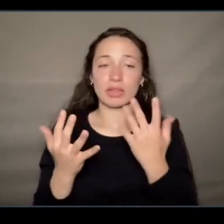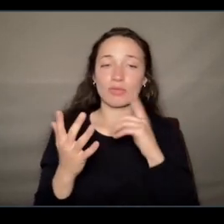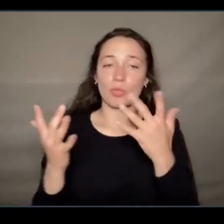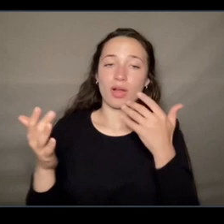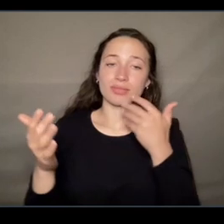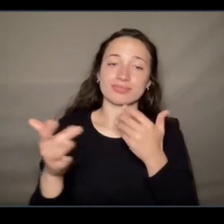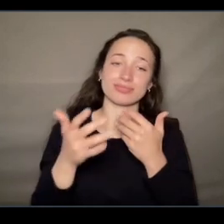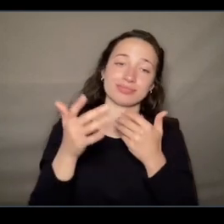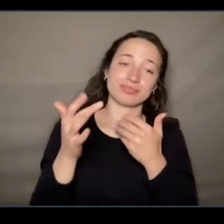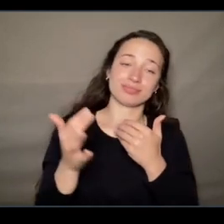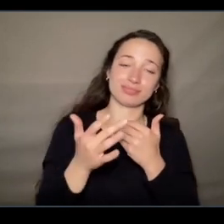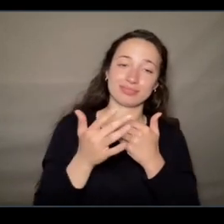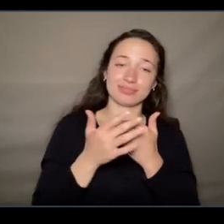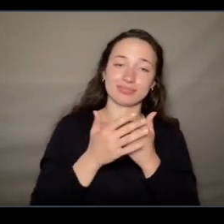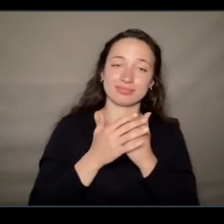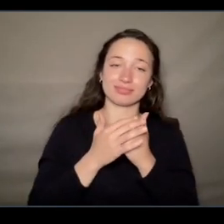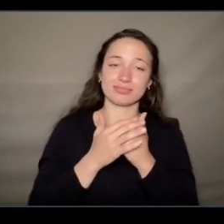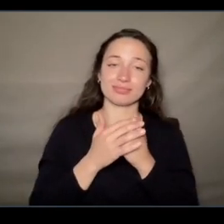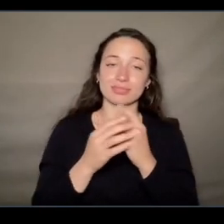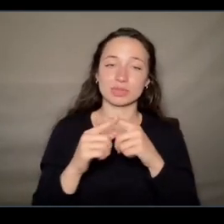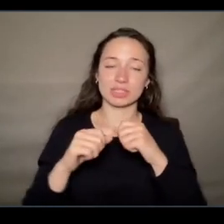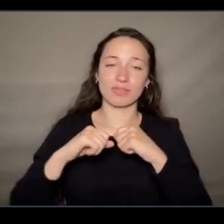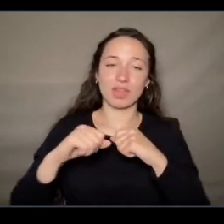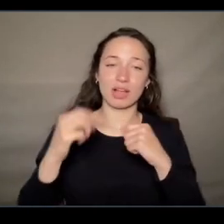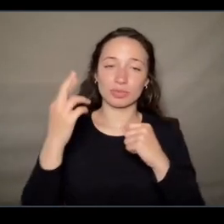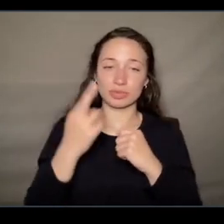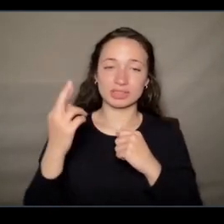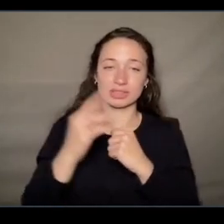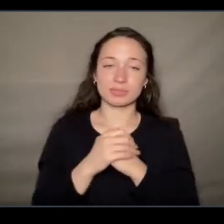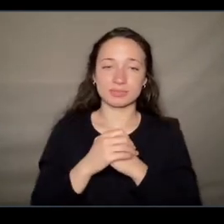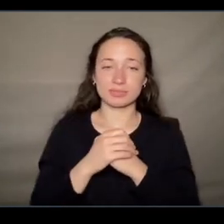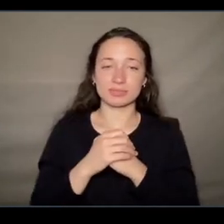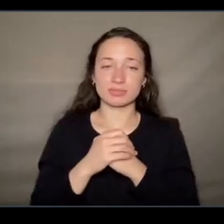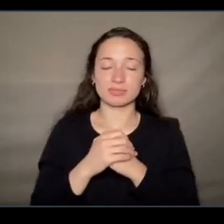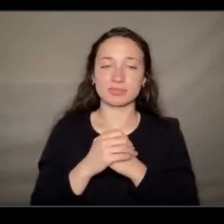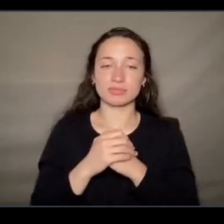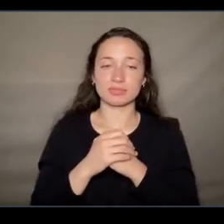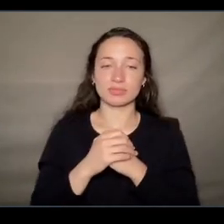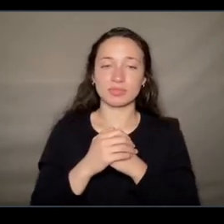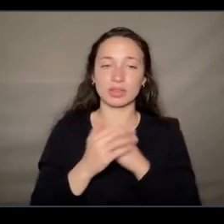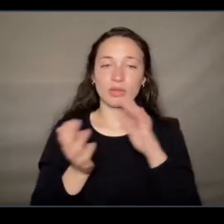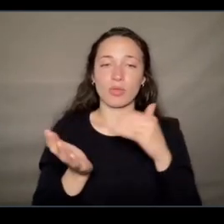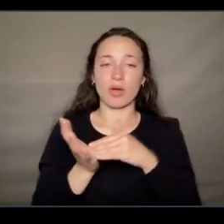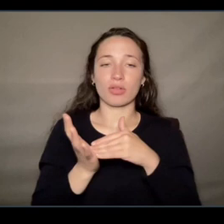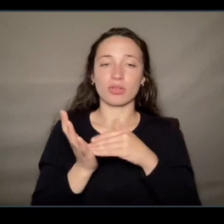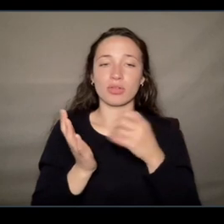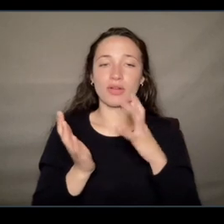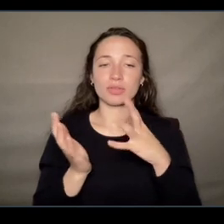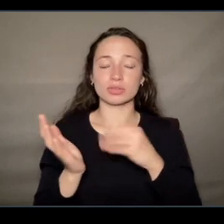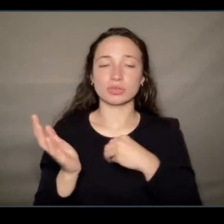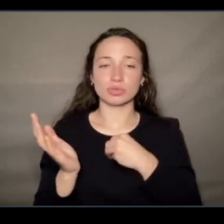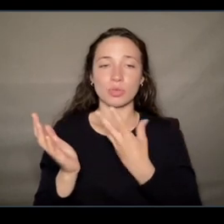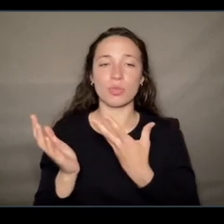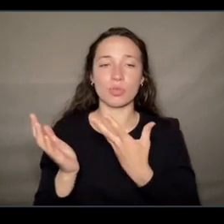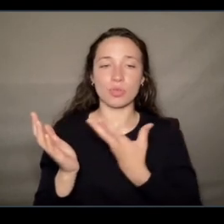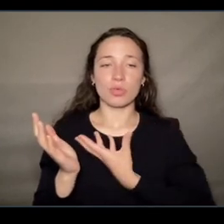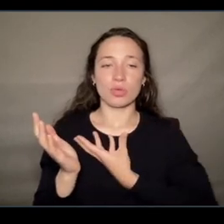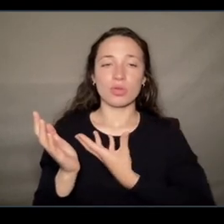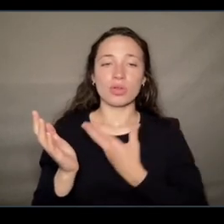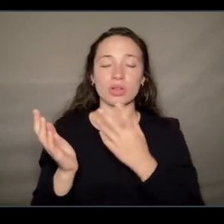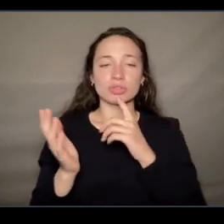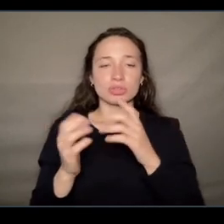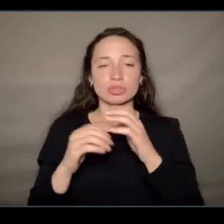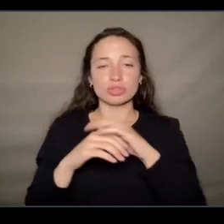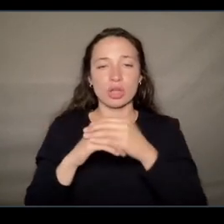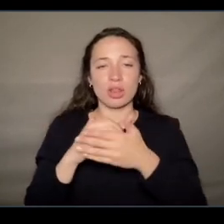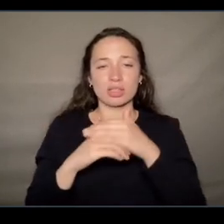wait for what comes to defy reason. The coracle of the soul, a shell empty of